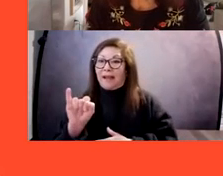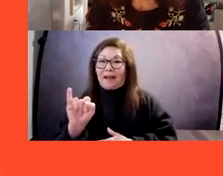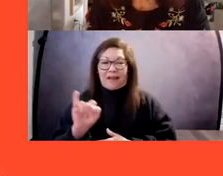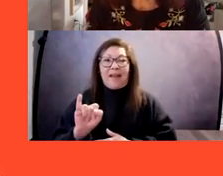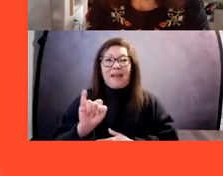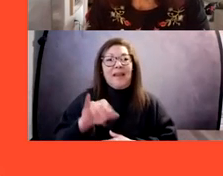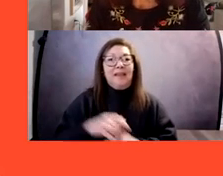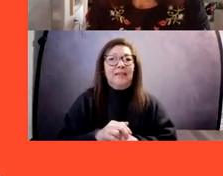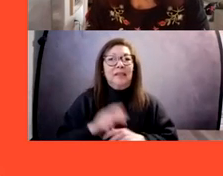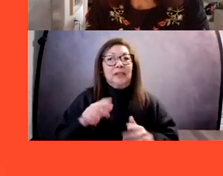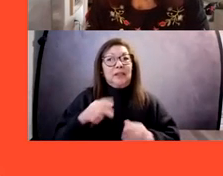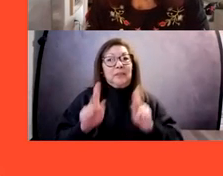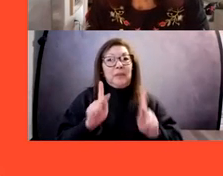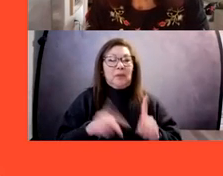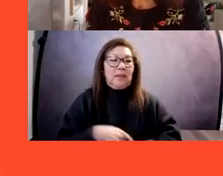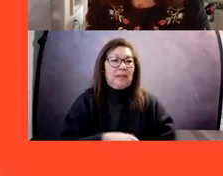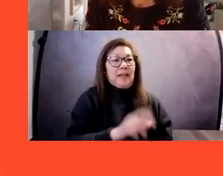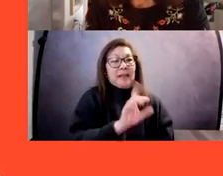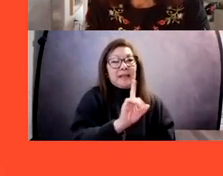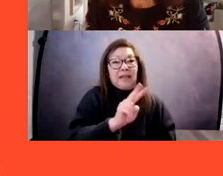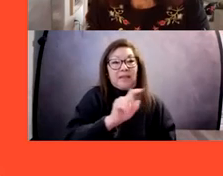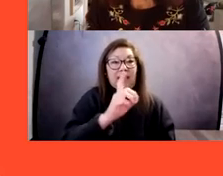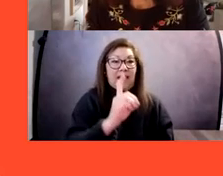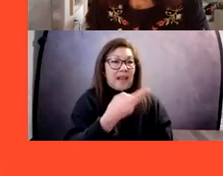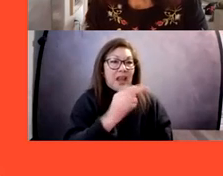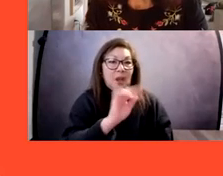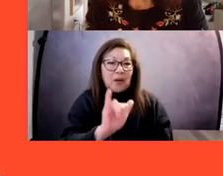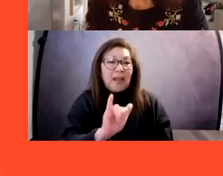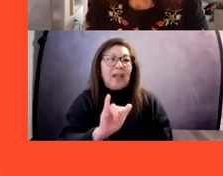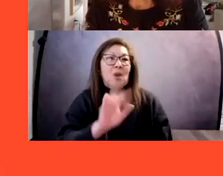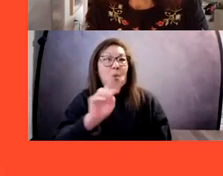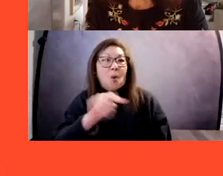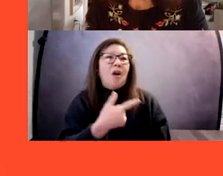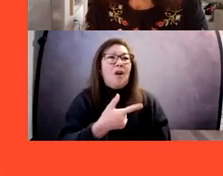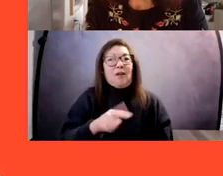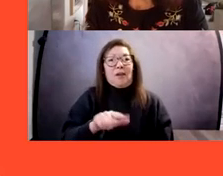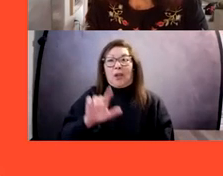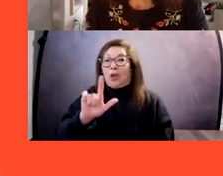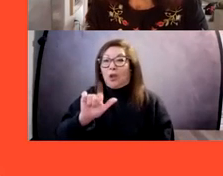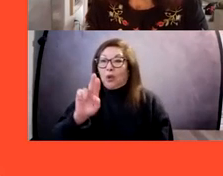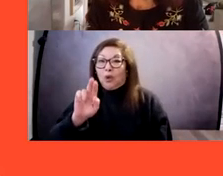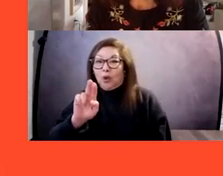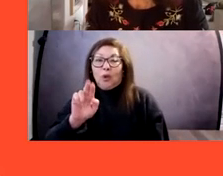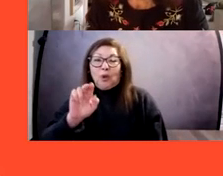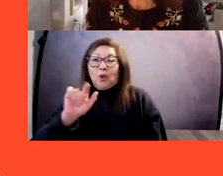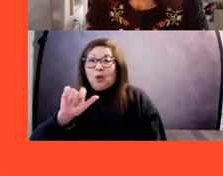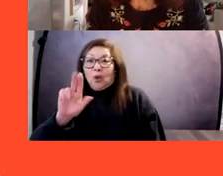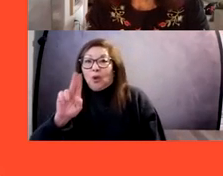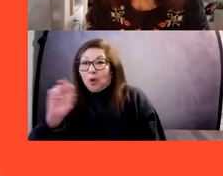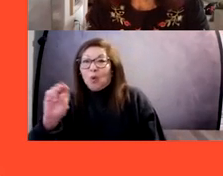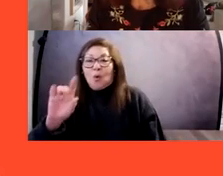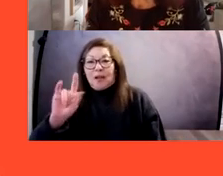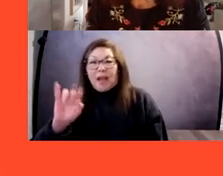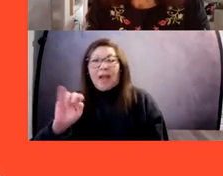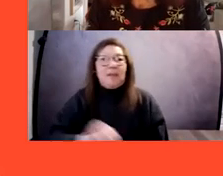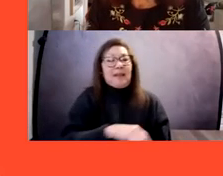luminaries, including David Henry Wong, Lou Diamond Phillips, and Lucy Liu. And in